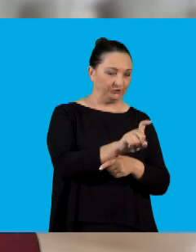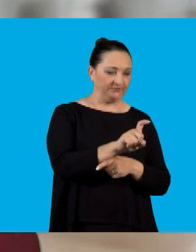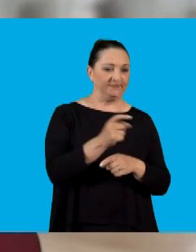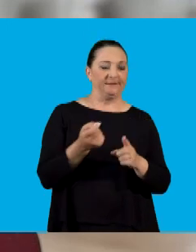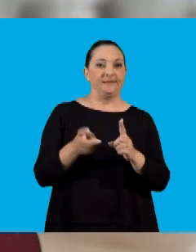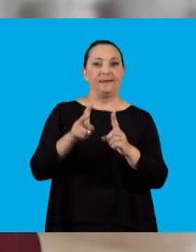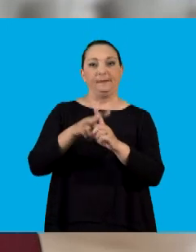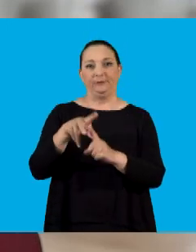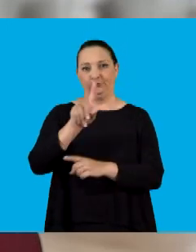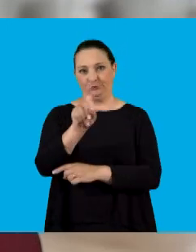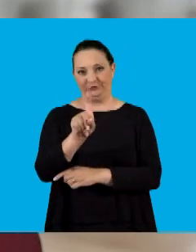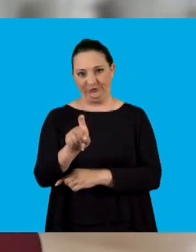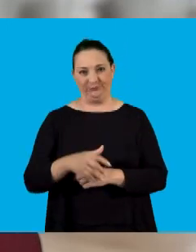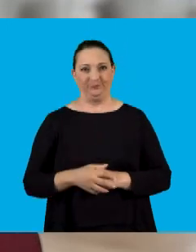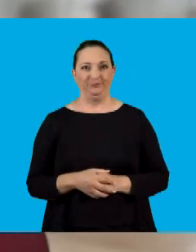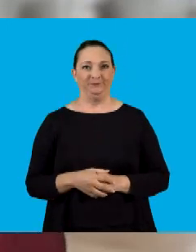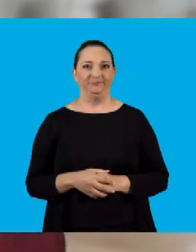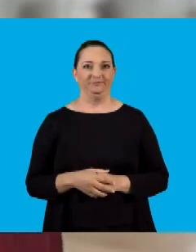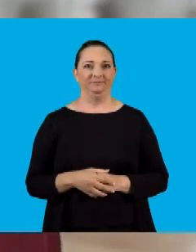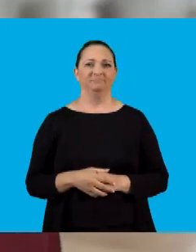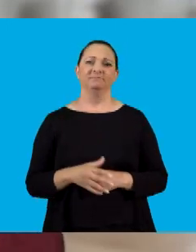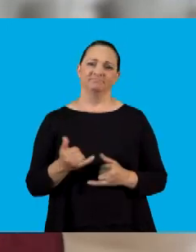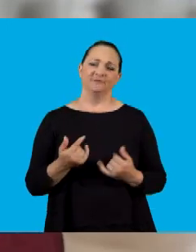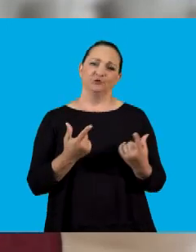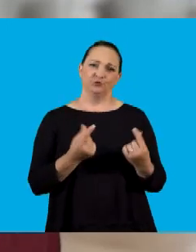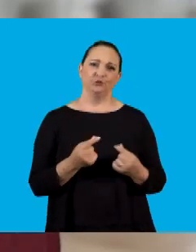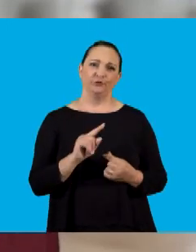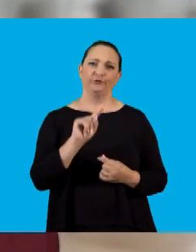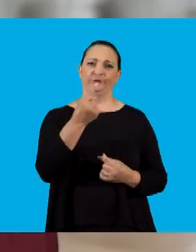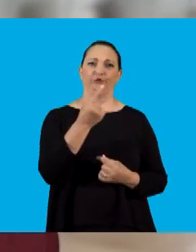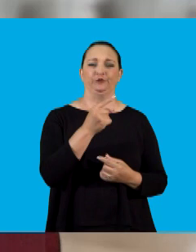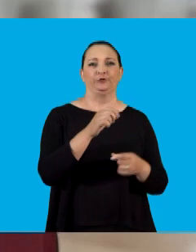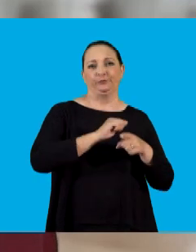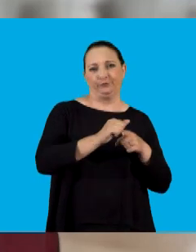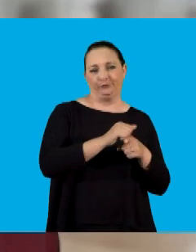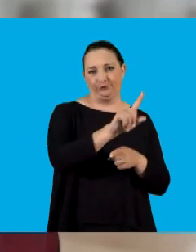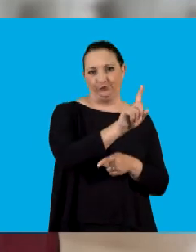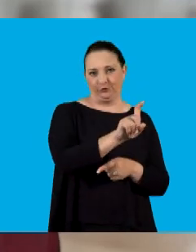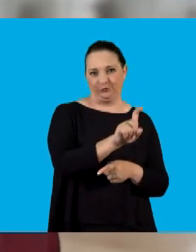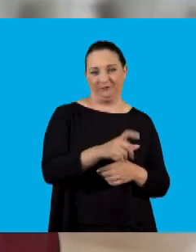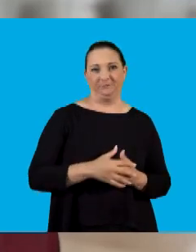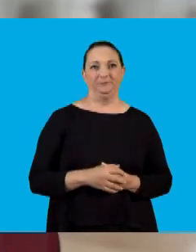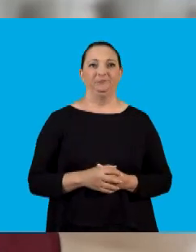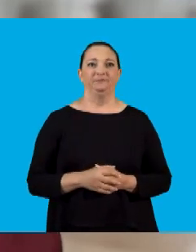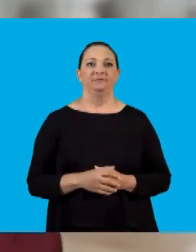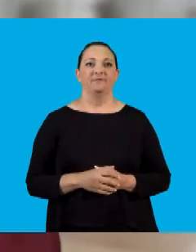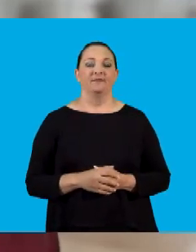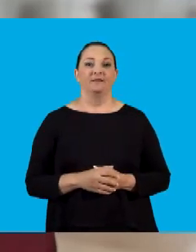the application questions. Let's get straight to our first practice question for the